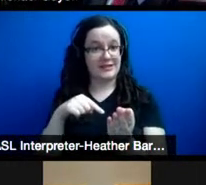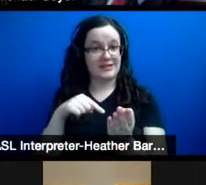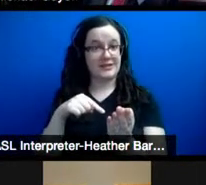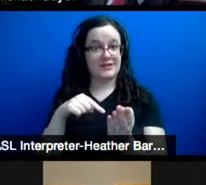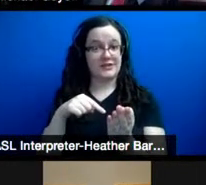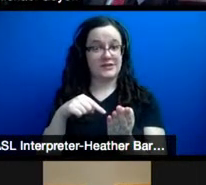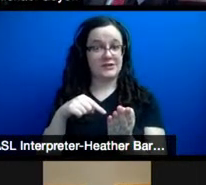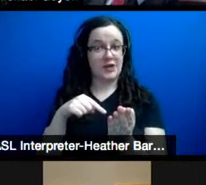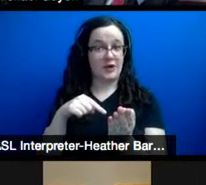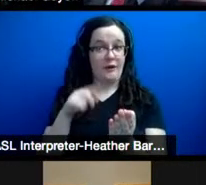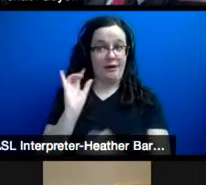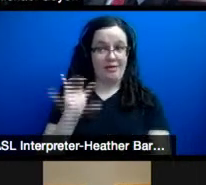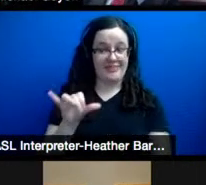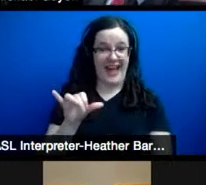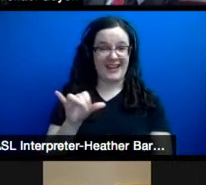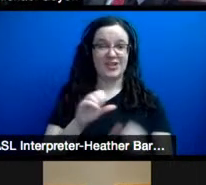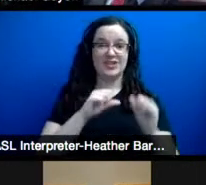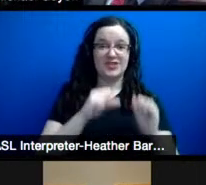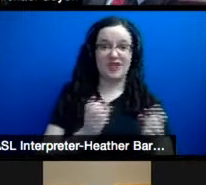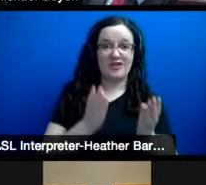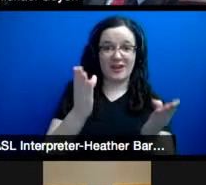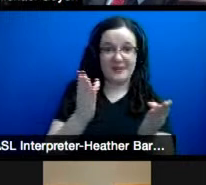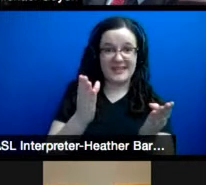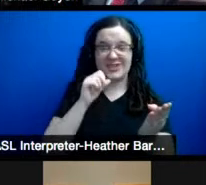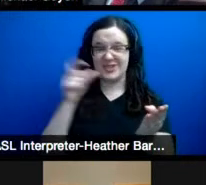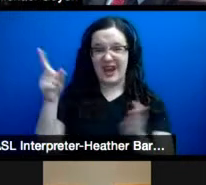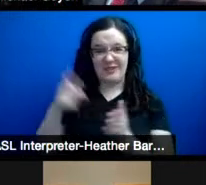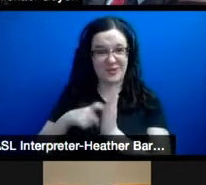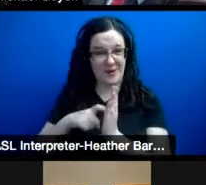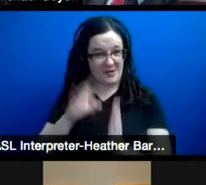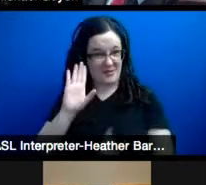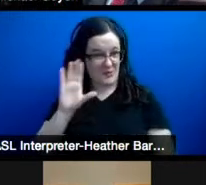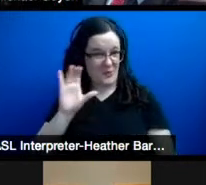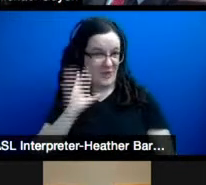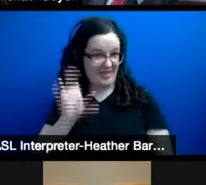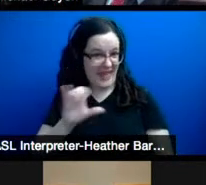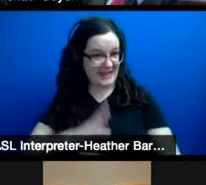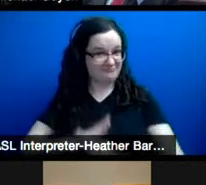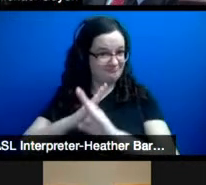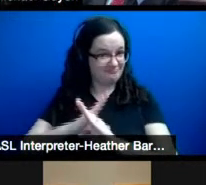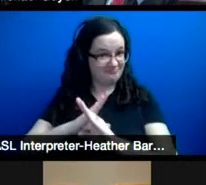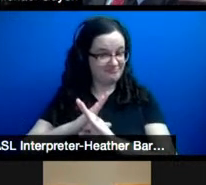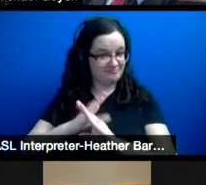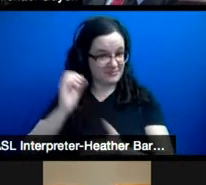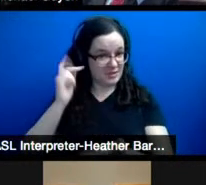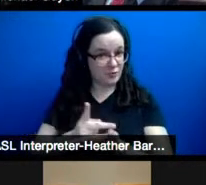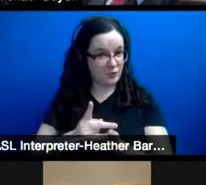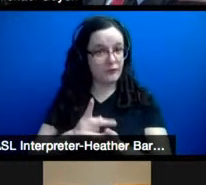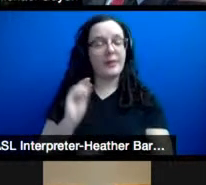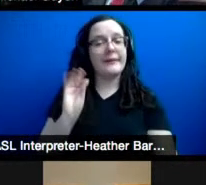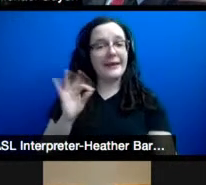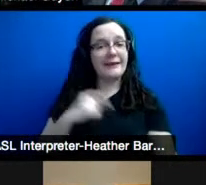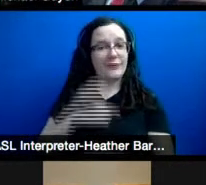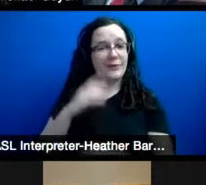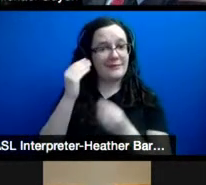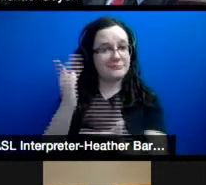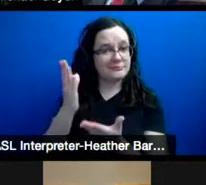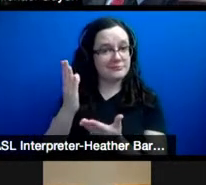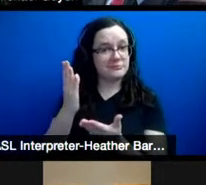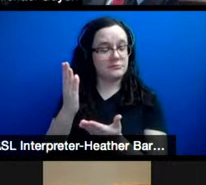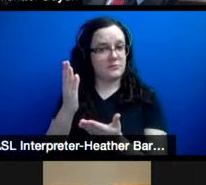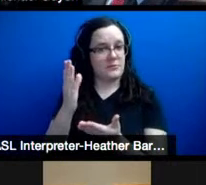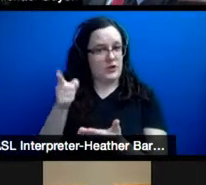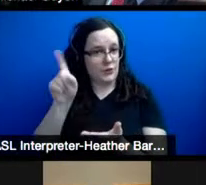a decision going forward, to make sure that we're able to eventually get approval, so long as we provide the information you need.